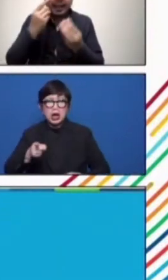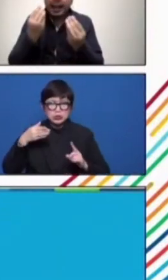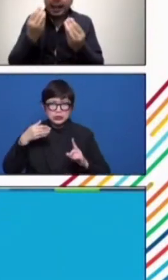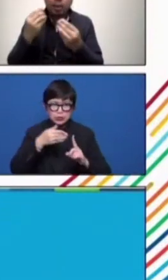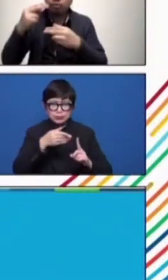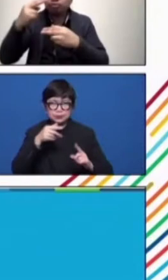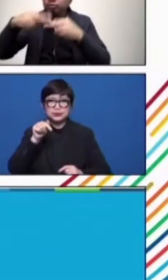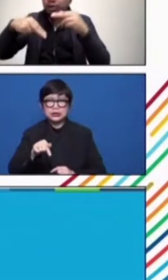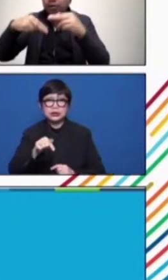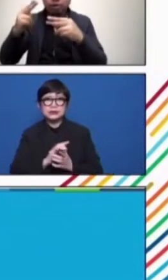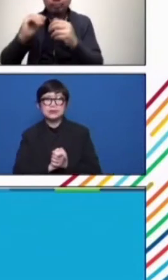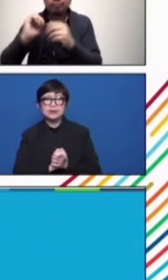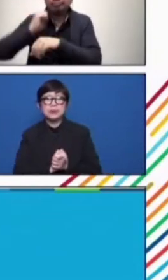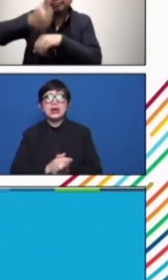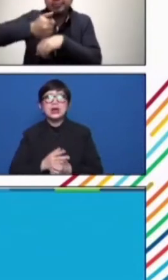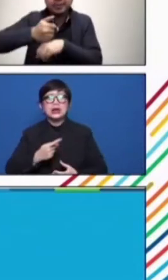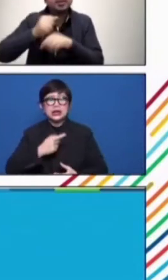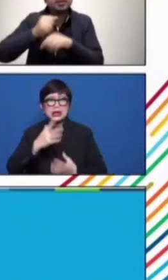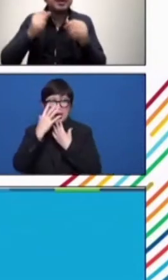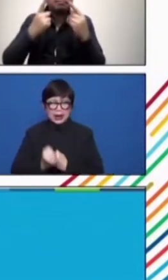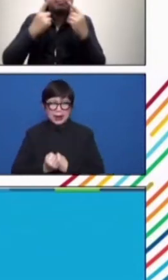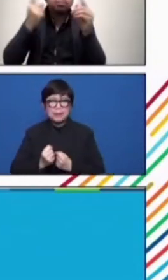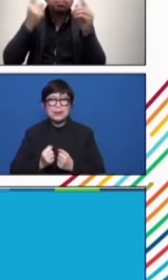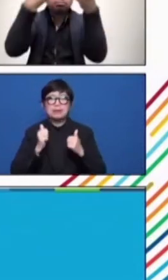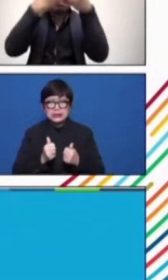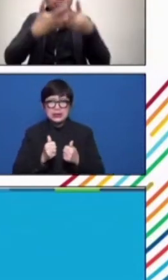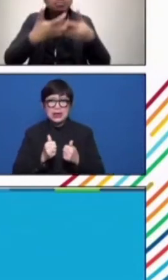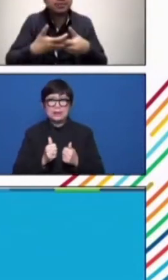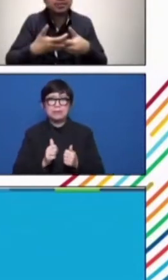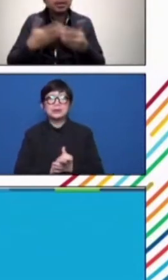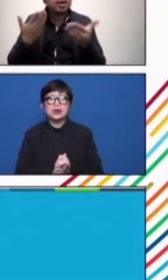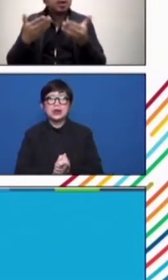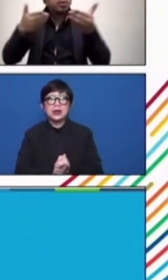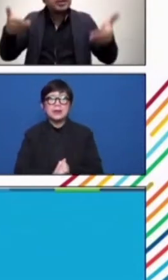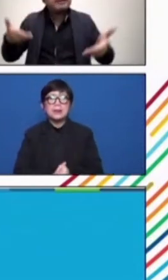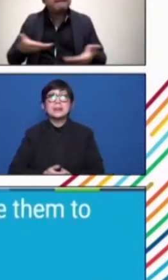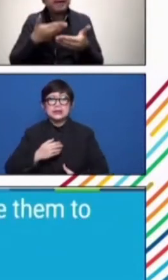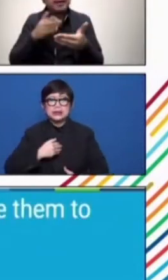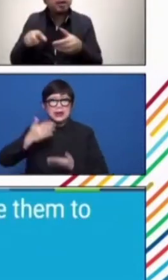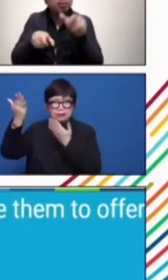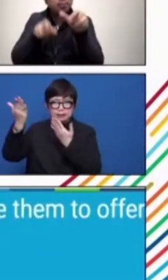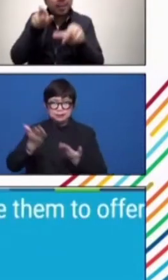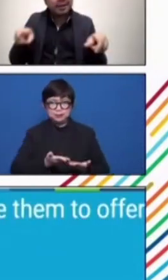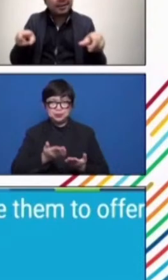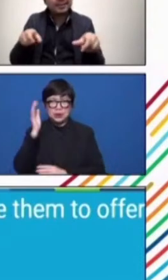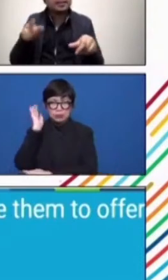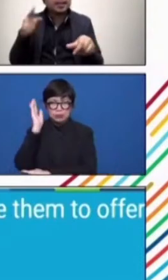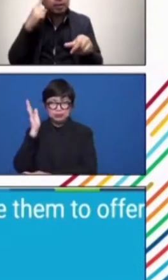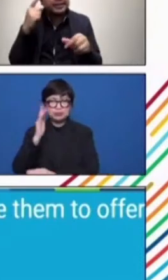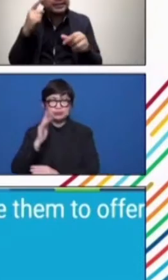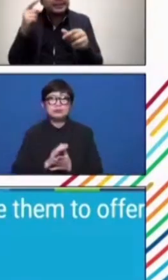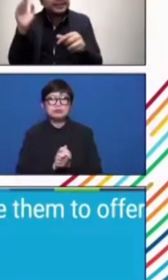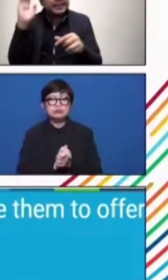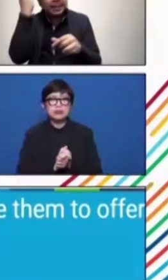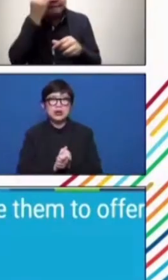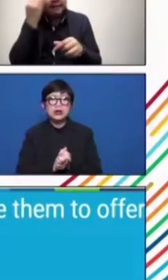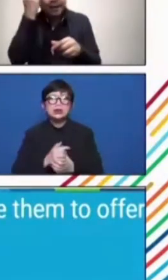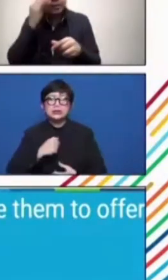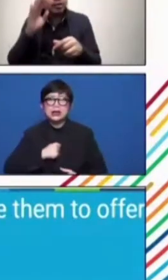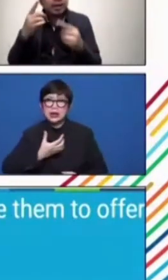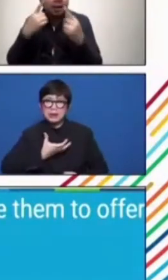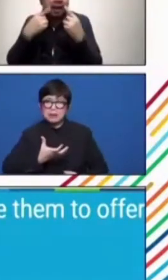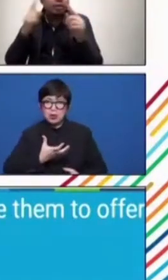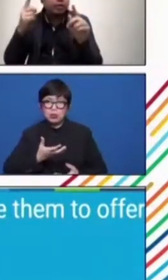let me now turn to our panelists and commentators and invite them to offer their Reflections on the progress and achievements thus far